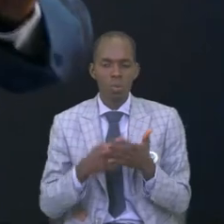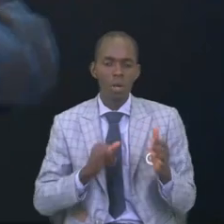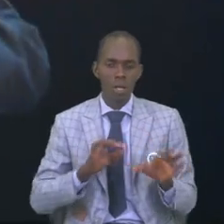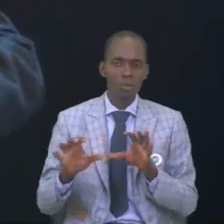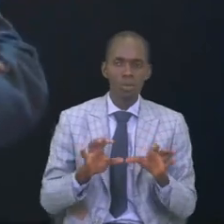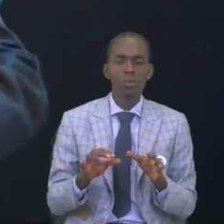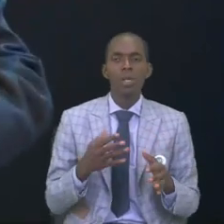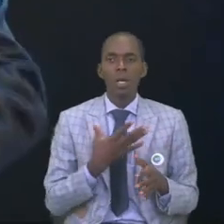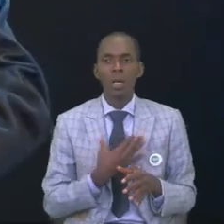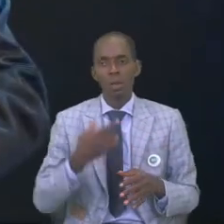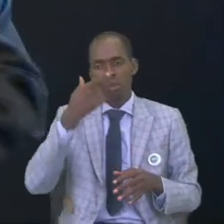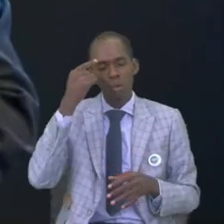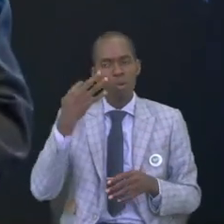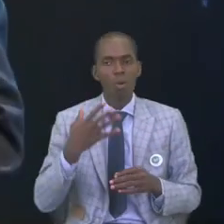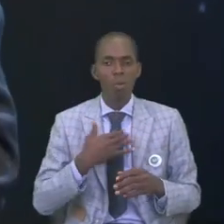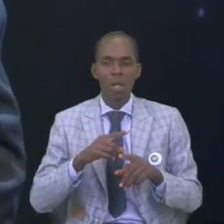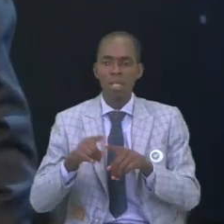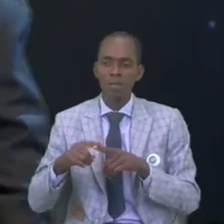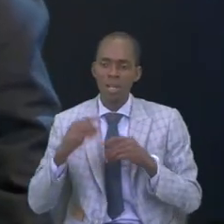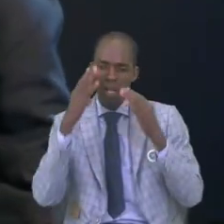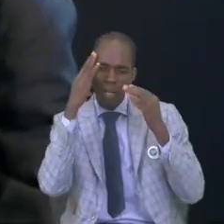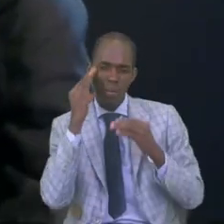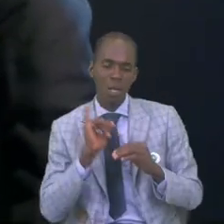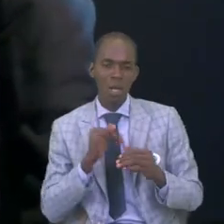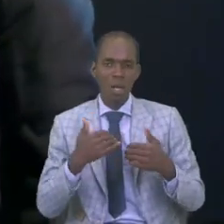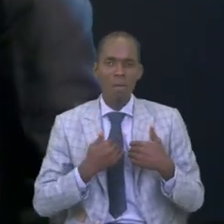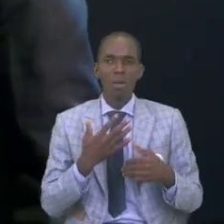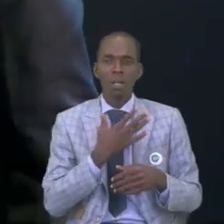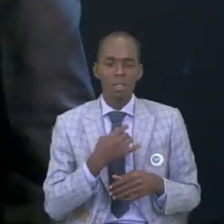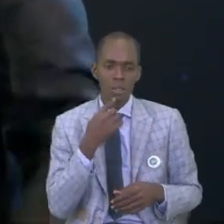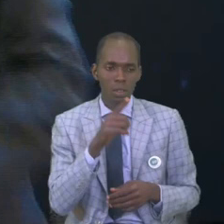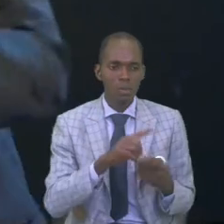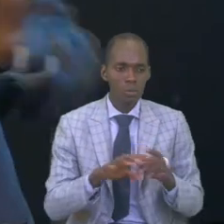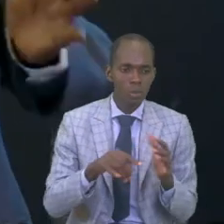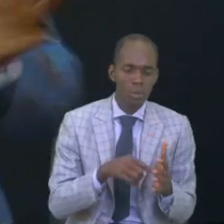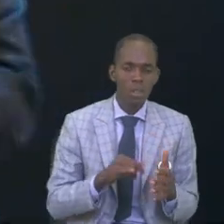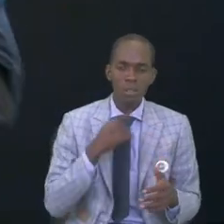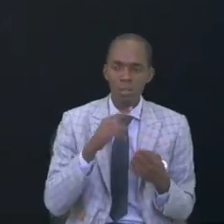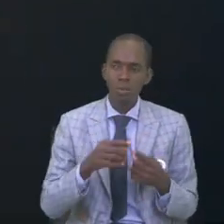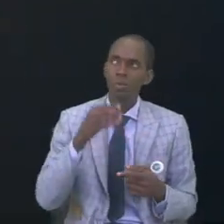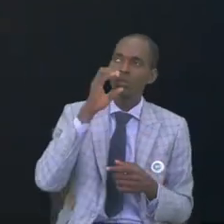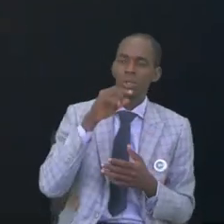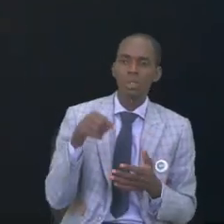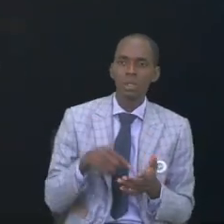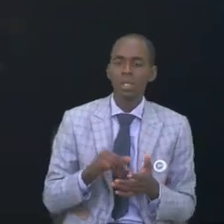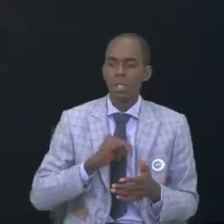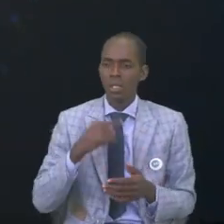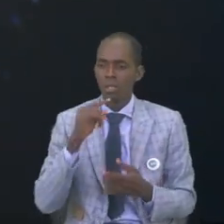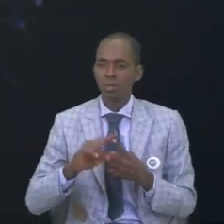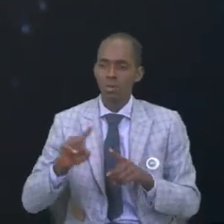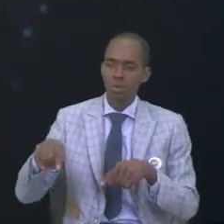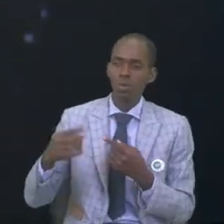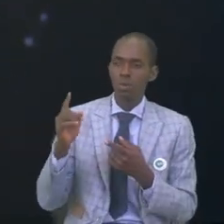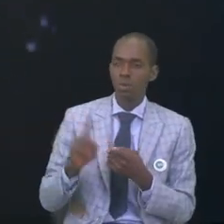of the various experiences I have, and I tell them to do this, I tell them to drink this, I tell them to go to the